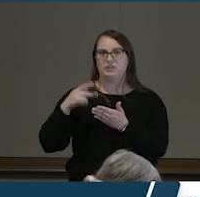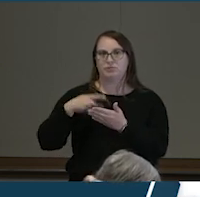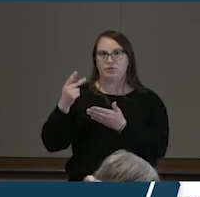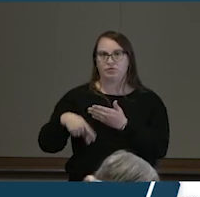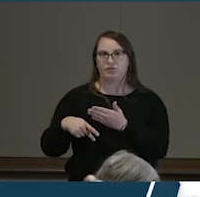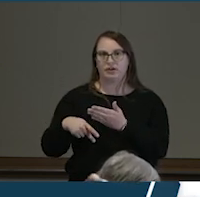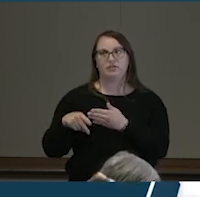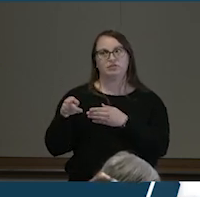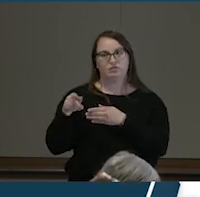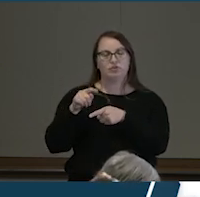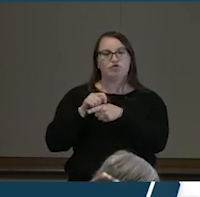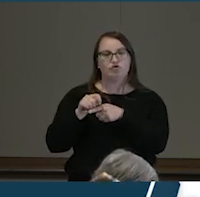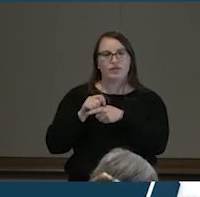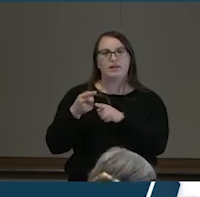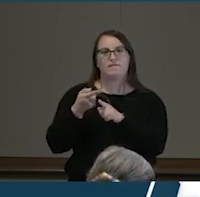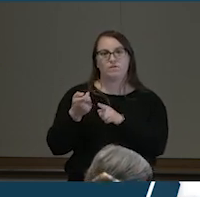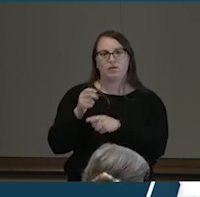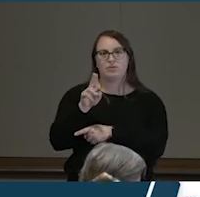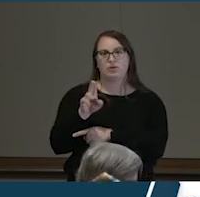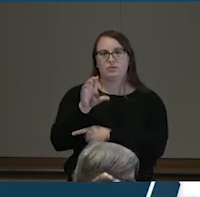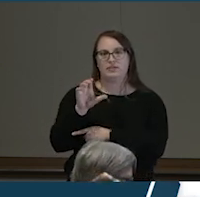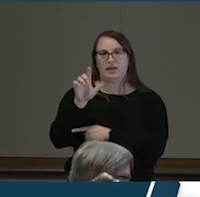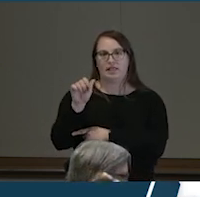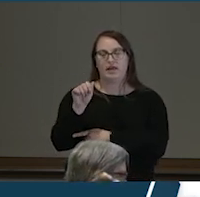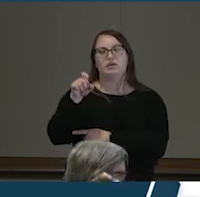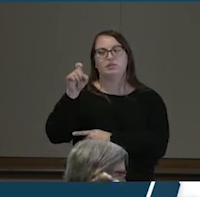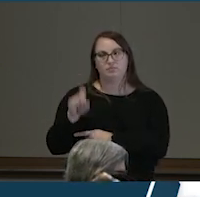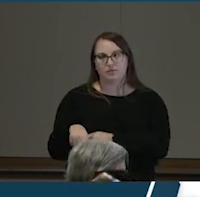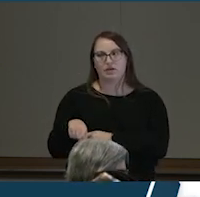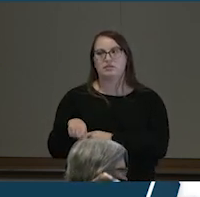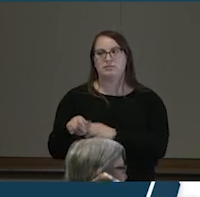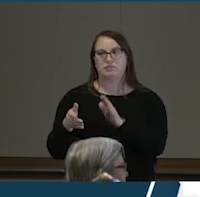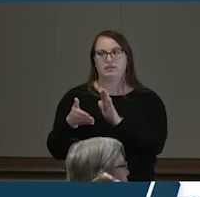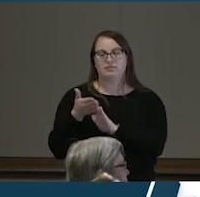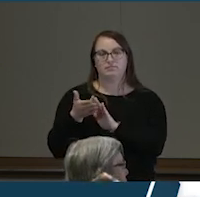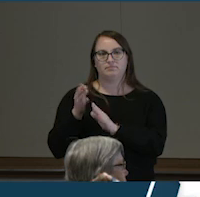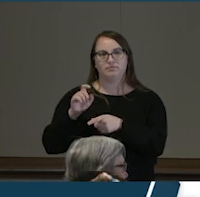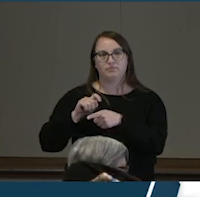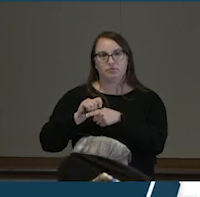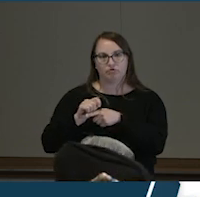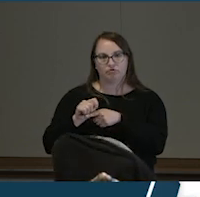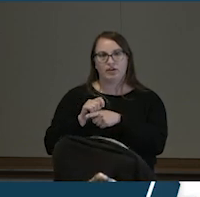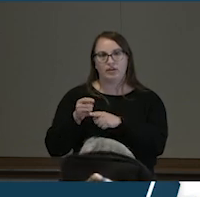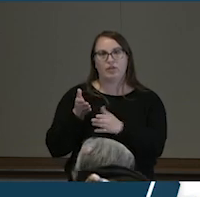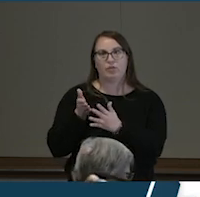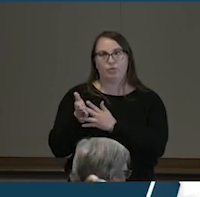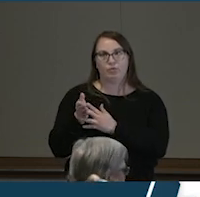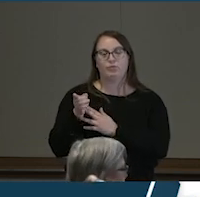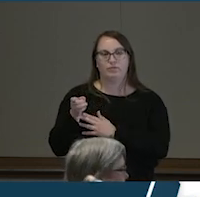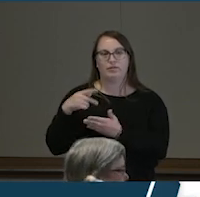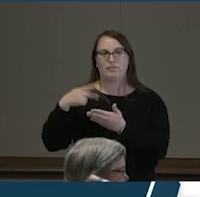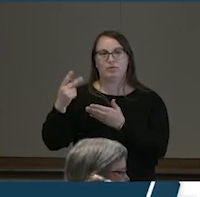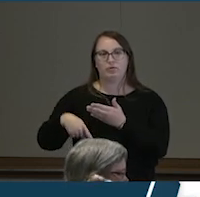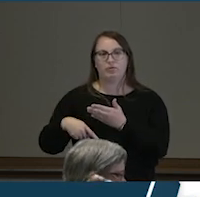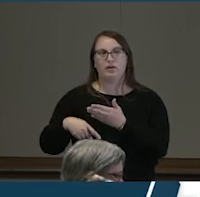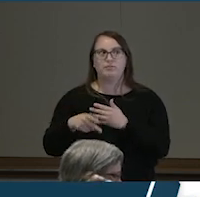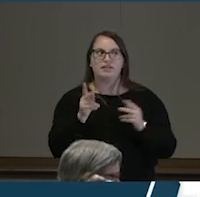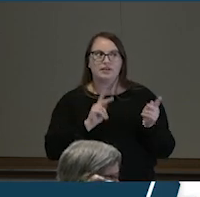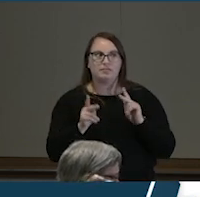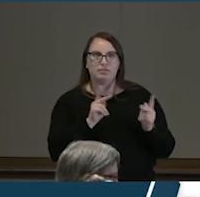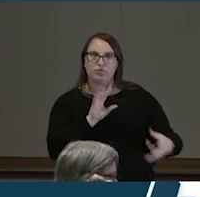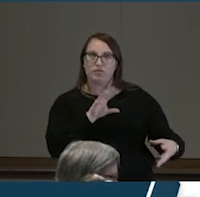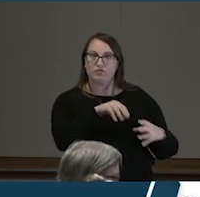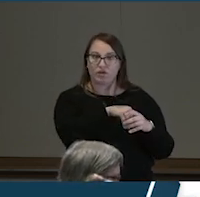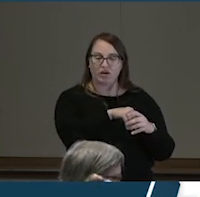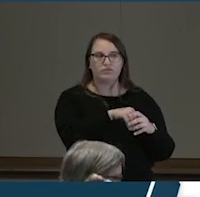be trained specifically by them to implement the program. The adults that are in it have to choose to be in it. Mom